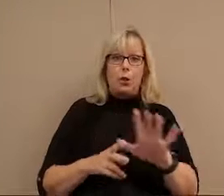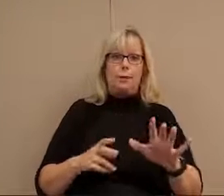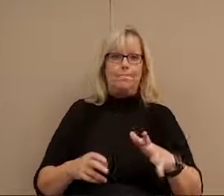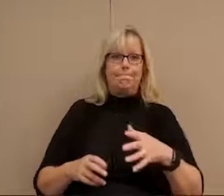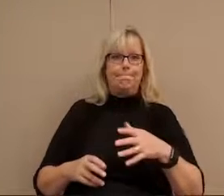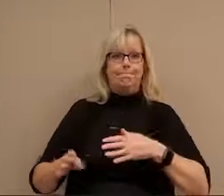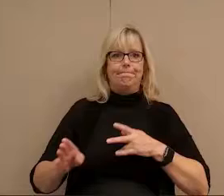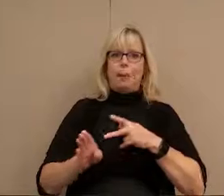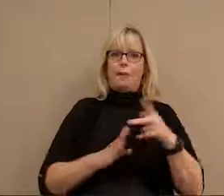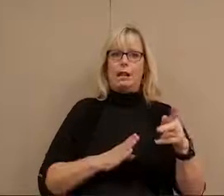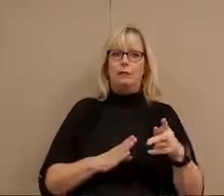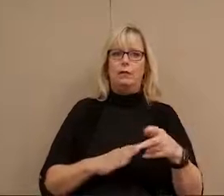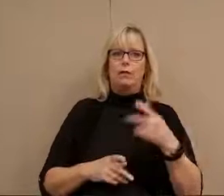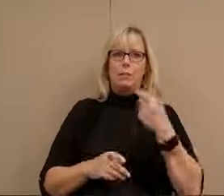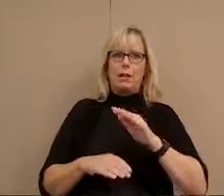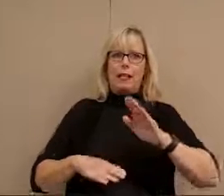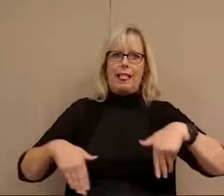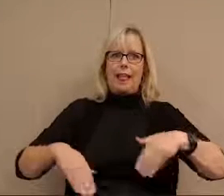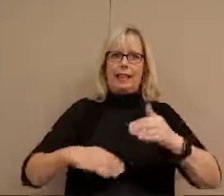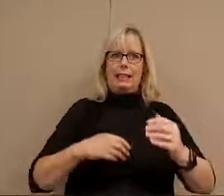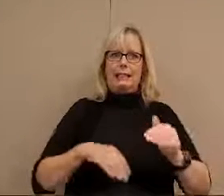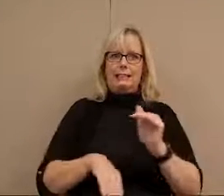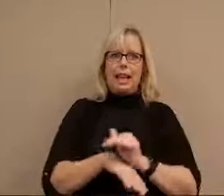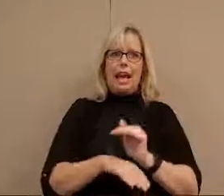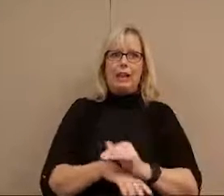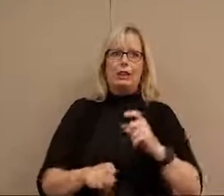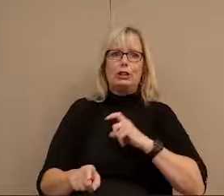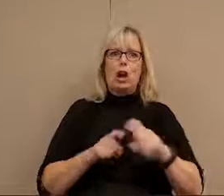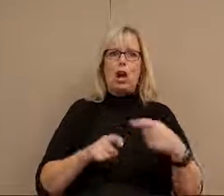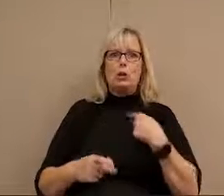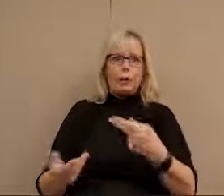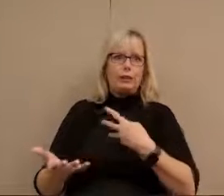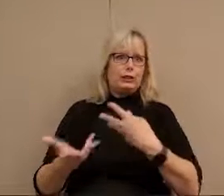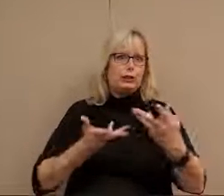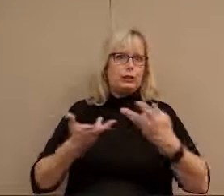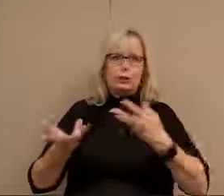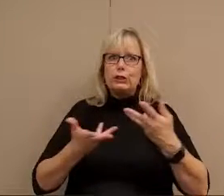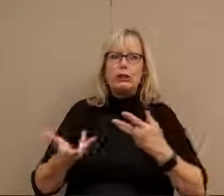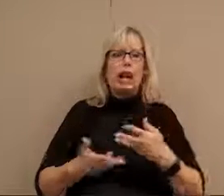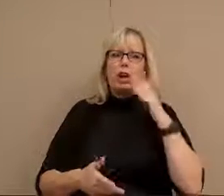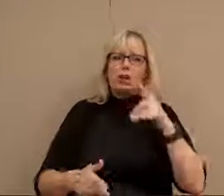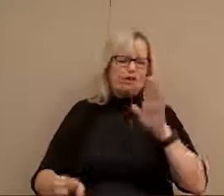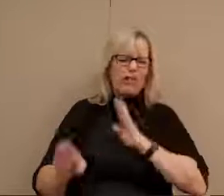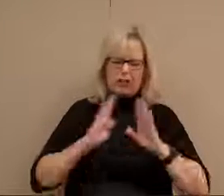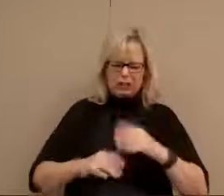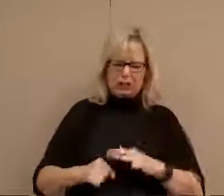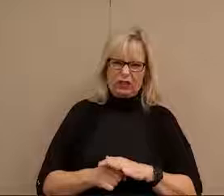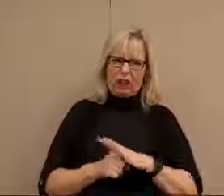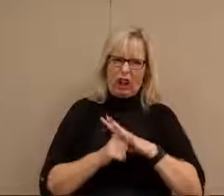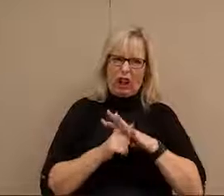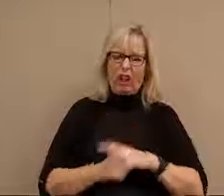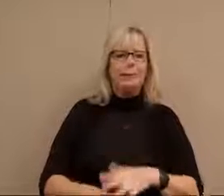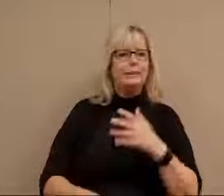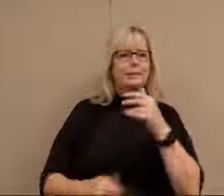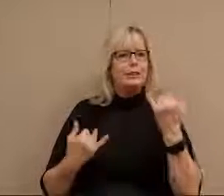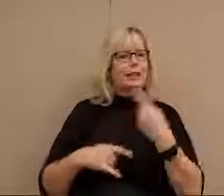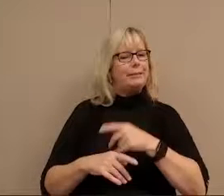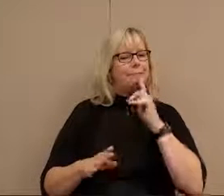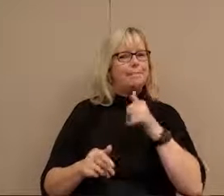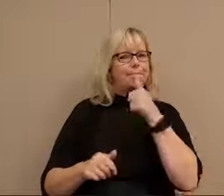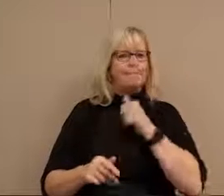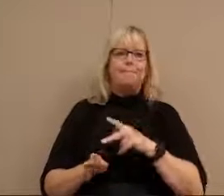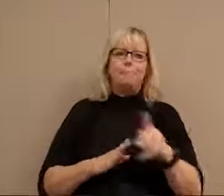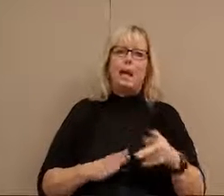some of those late night calls that we have when your frustration really comes out, and I really appreciate